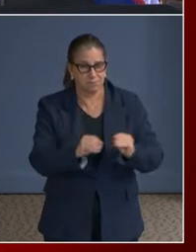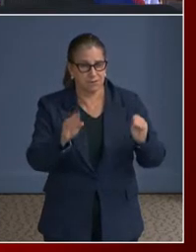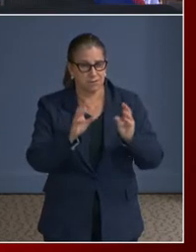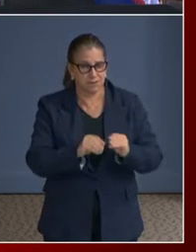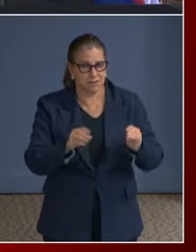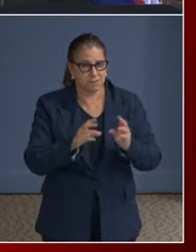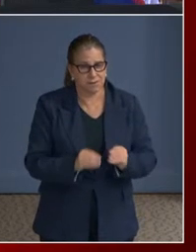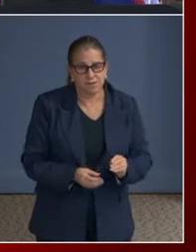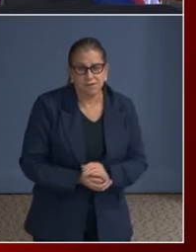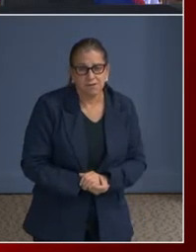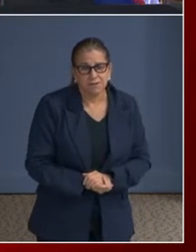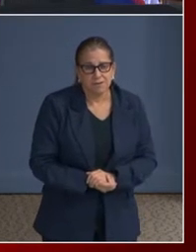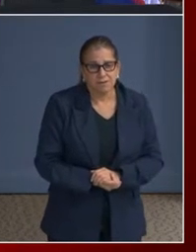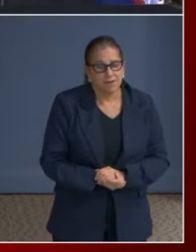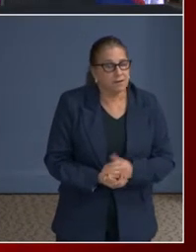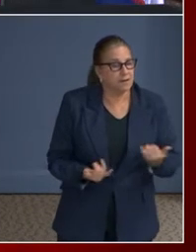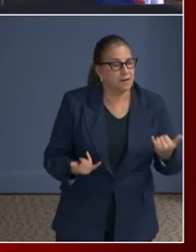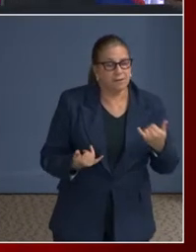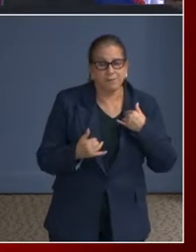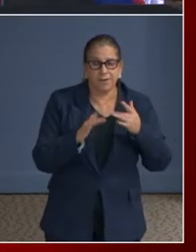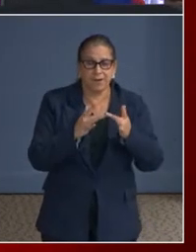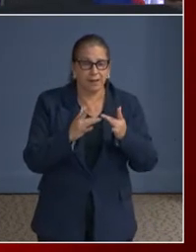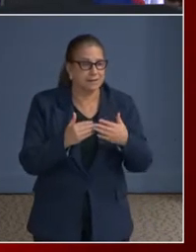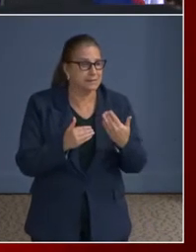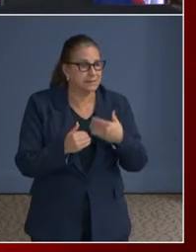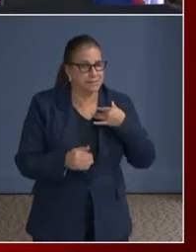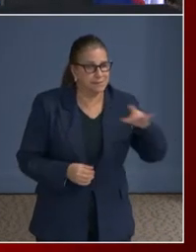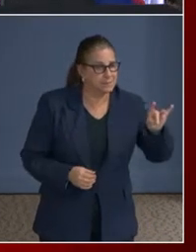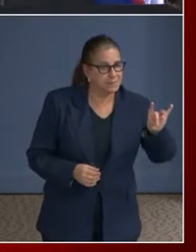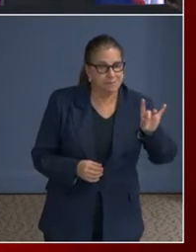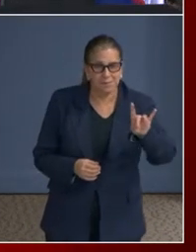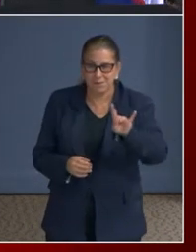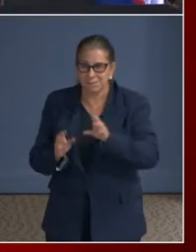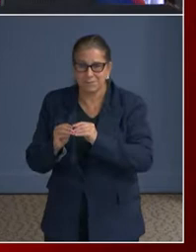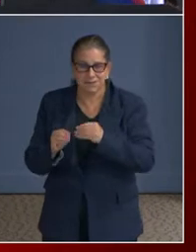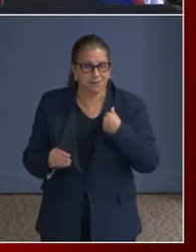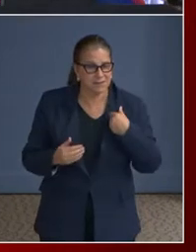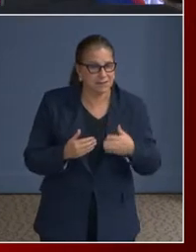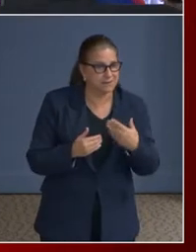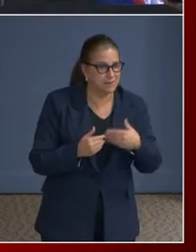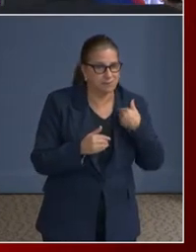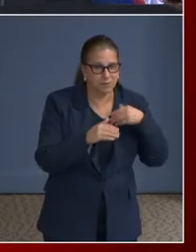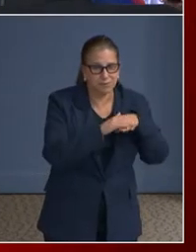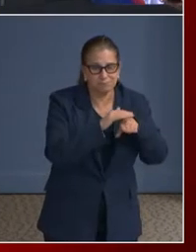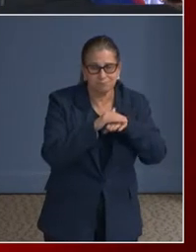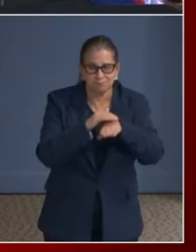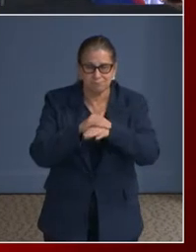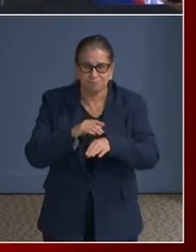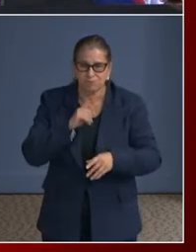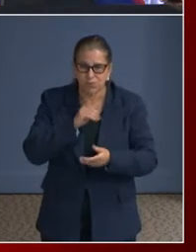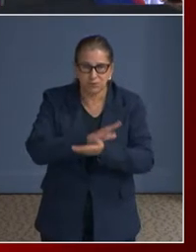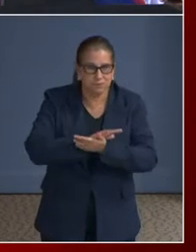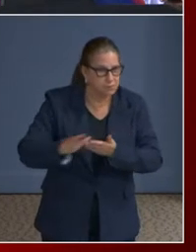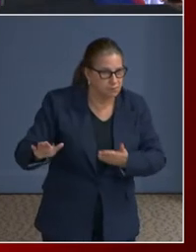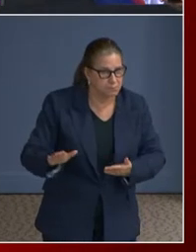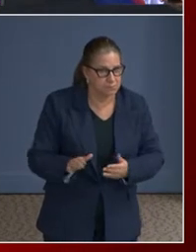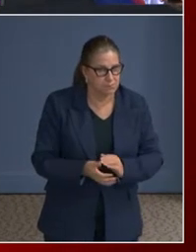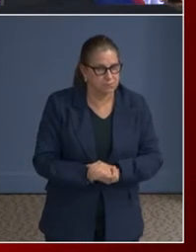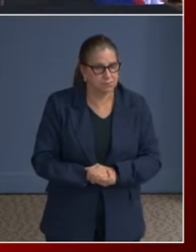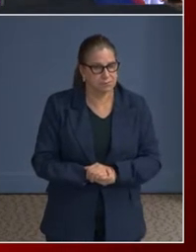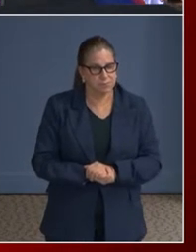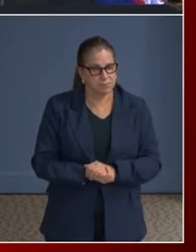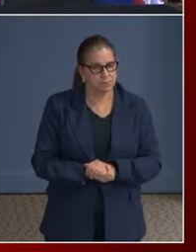ultimate responsibility and dedication to serve these folks, and are seeing record and unexpected enrollment